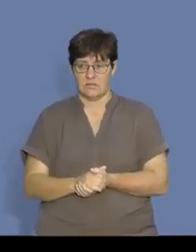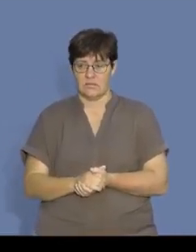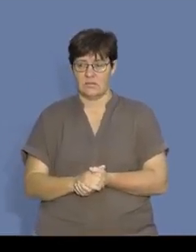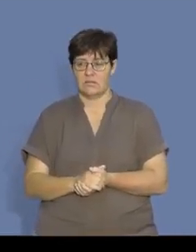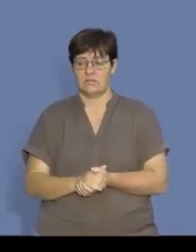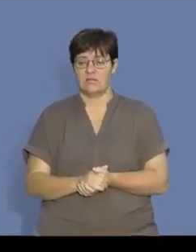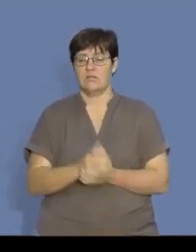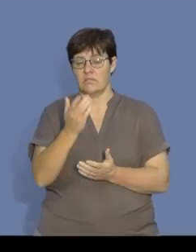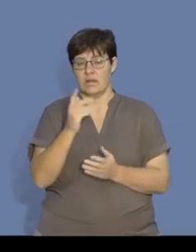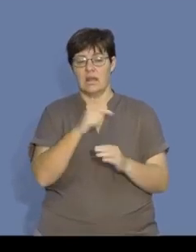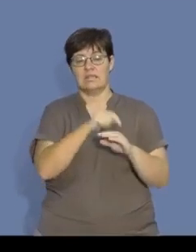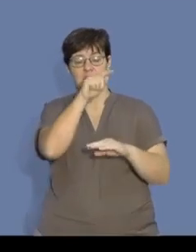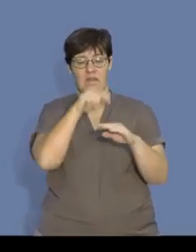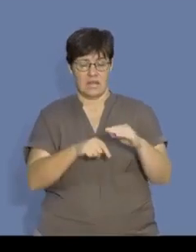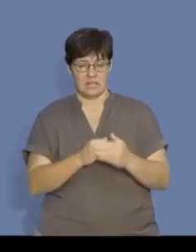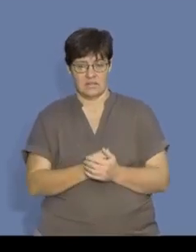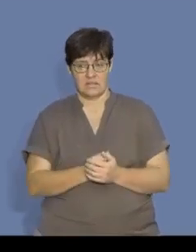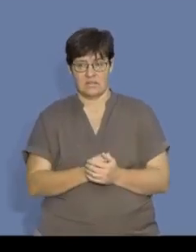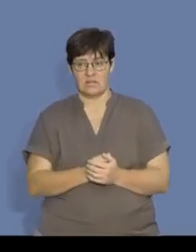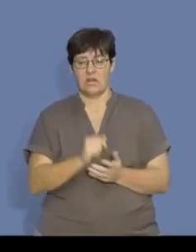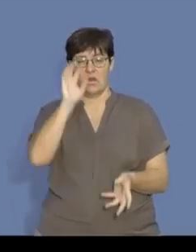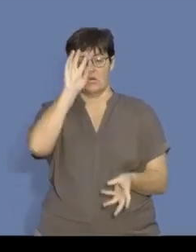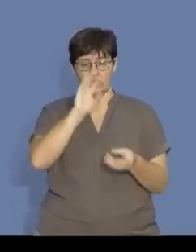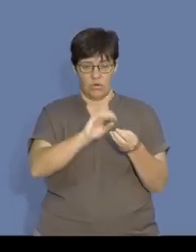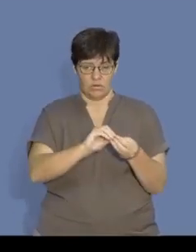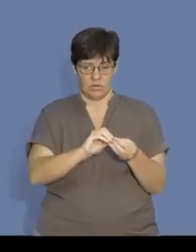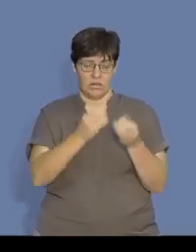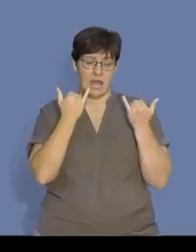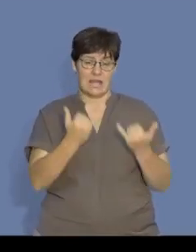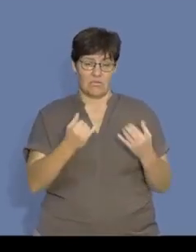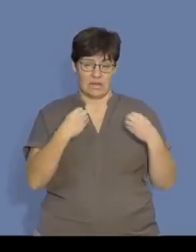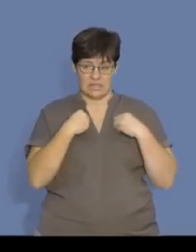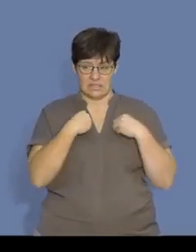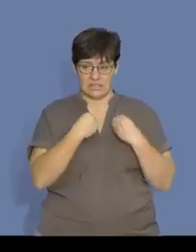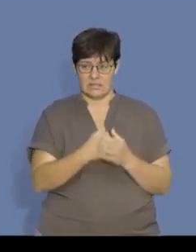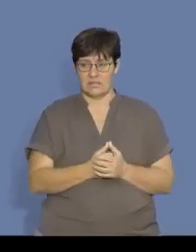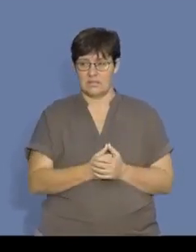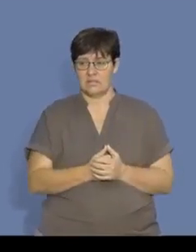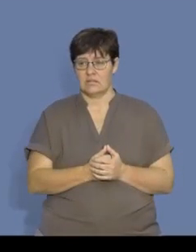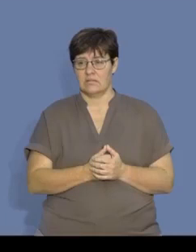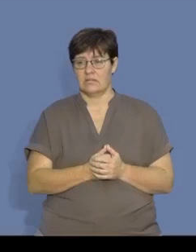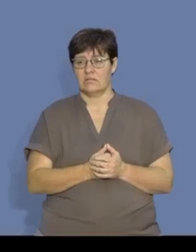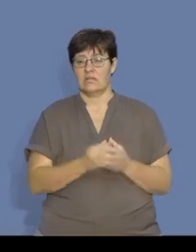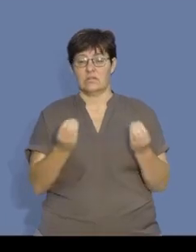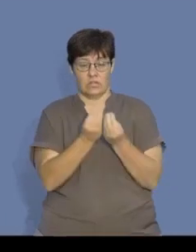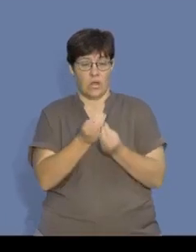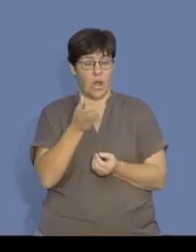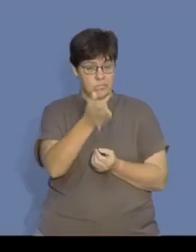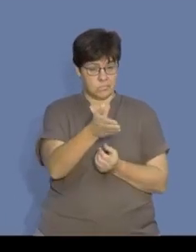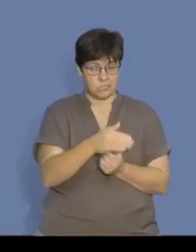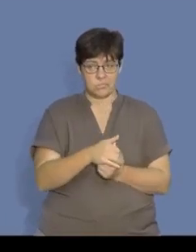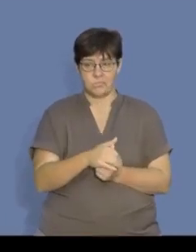3,982,000. If we now divide this by total current assets, right,